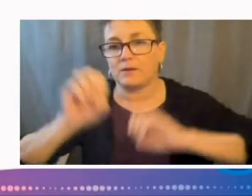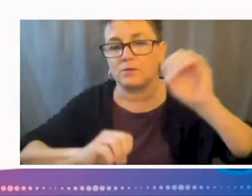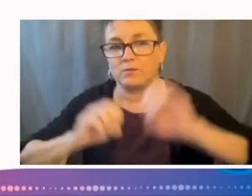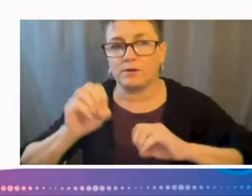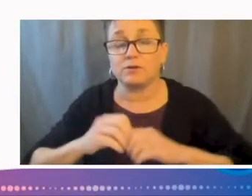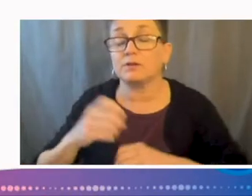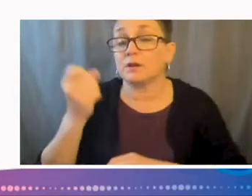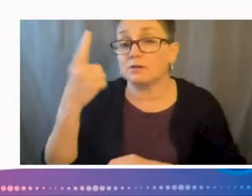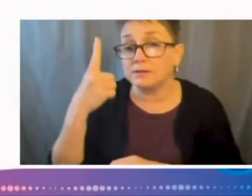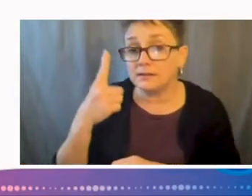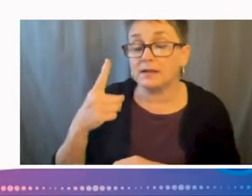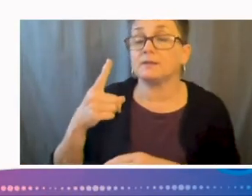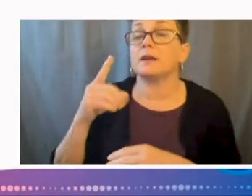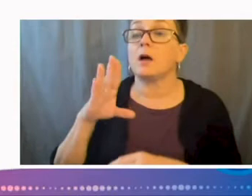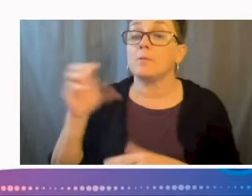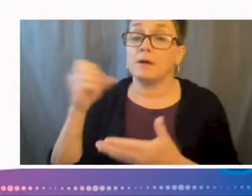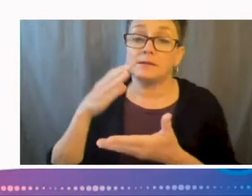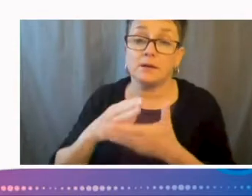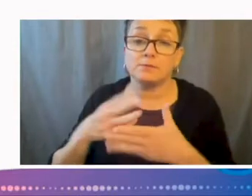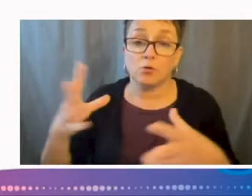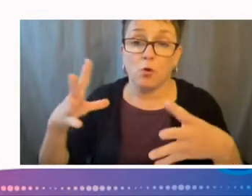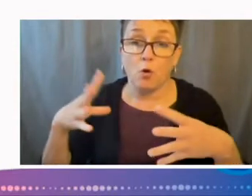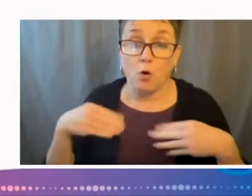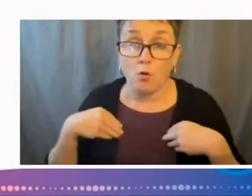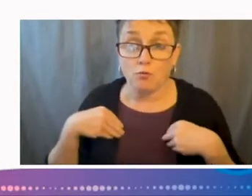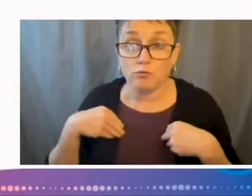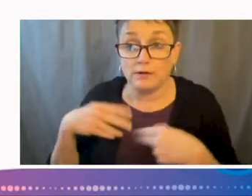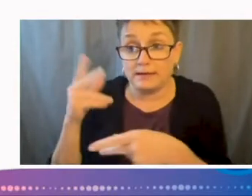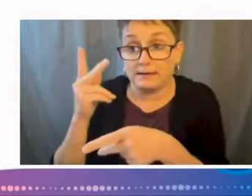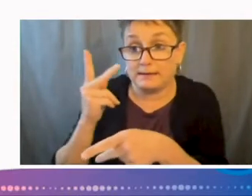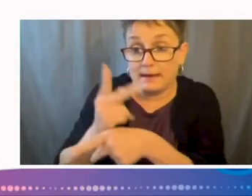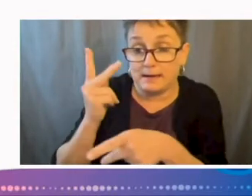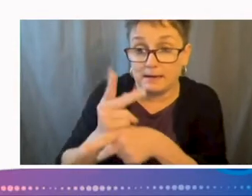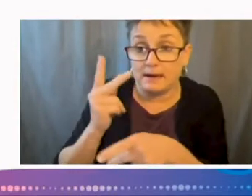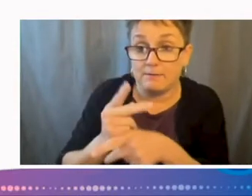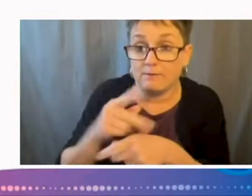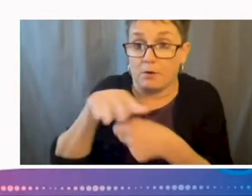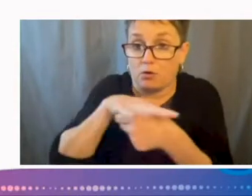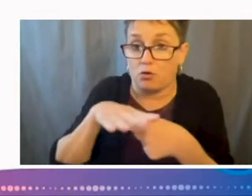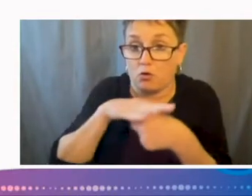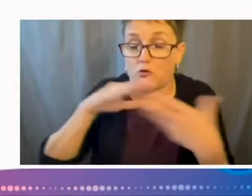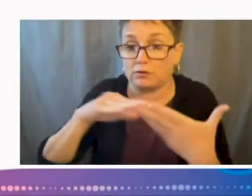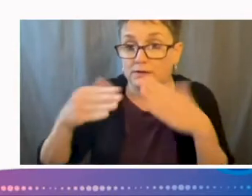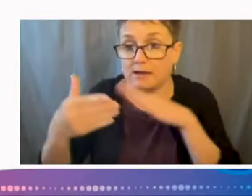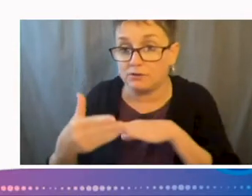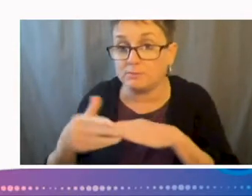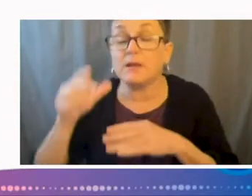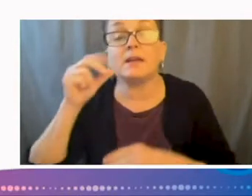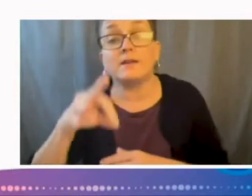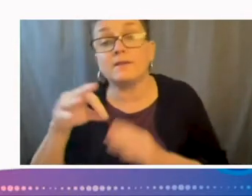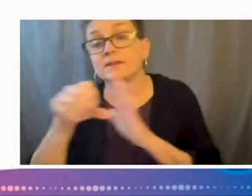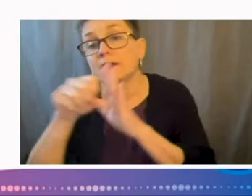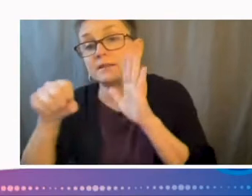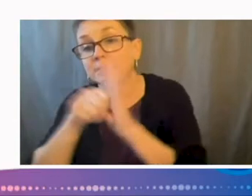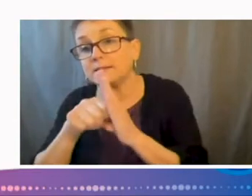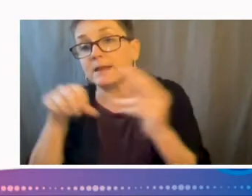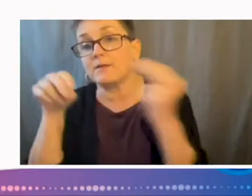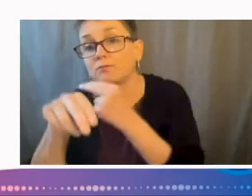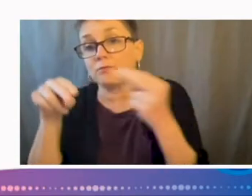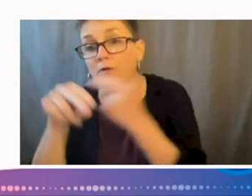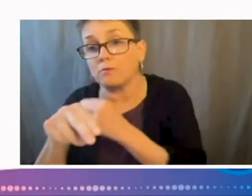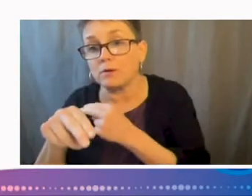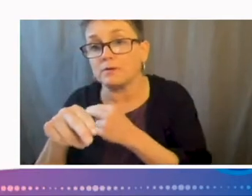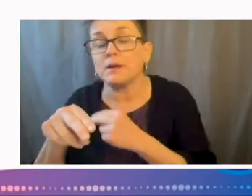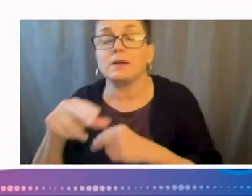a local municipality, or the individual state if located on state roadway, not New Jersey